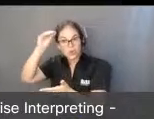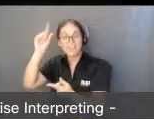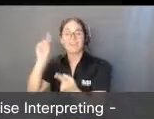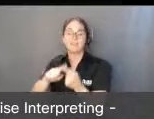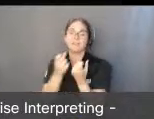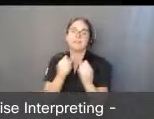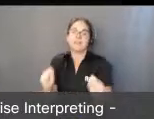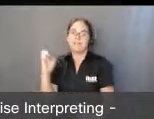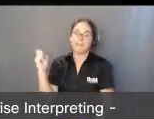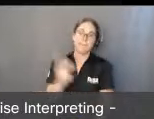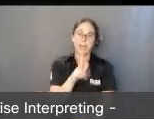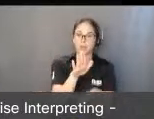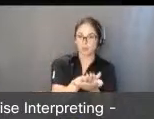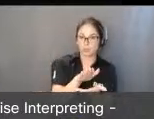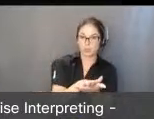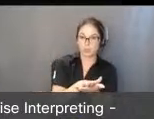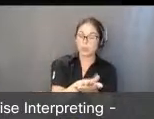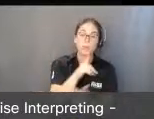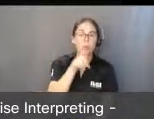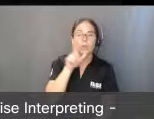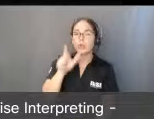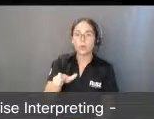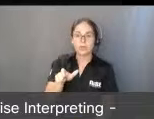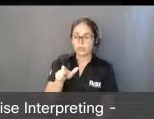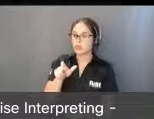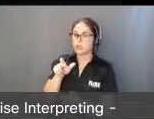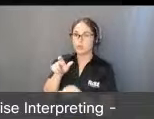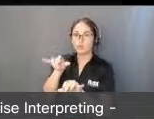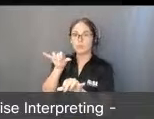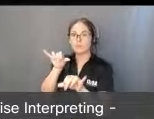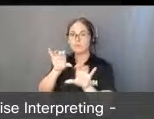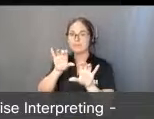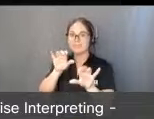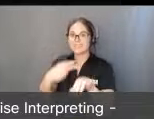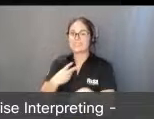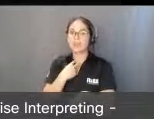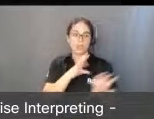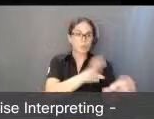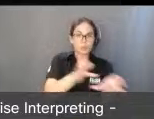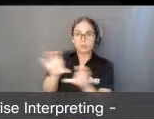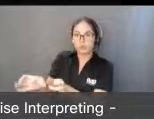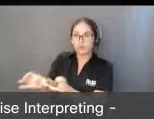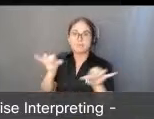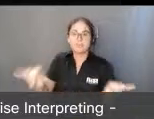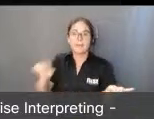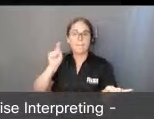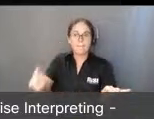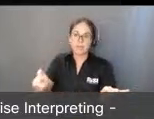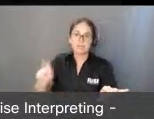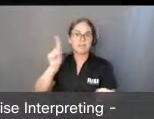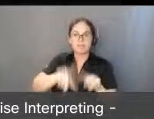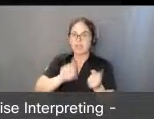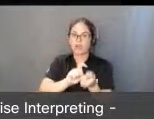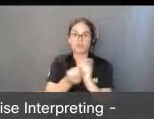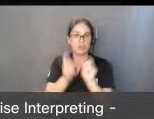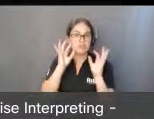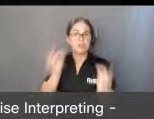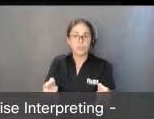There's no need to start the year by tracking students into one group or another. Let's wait until it is safe to return to campus